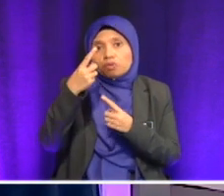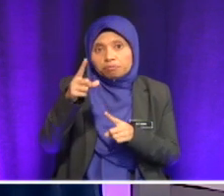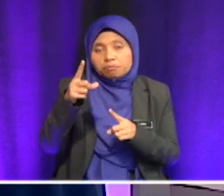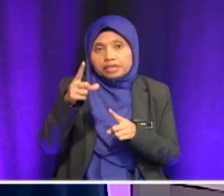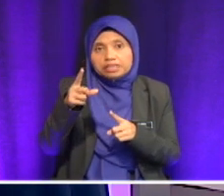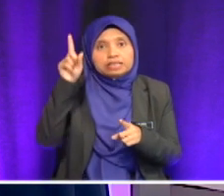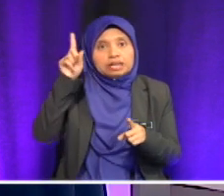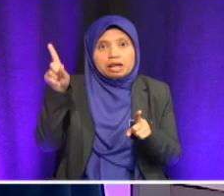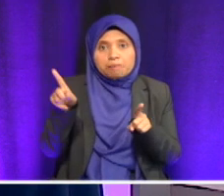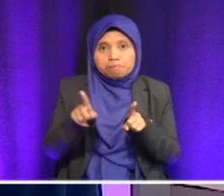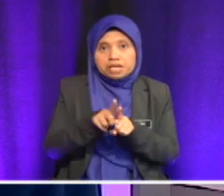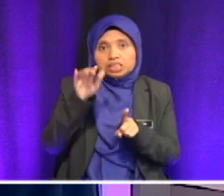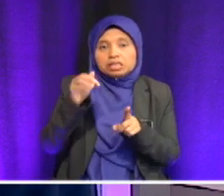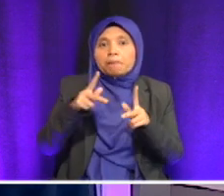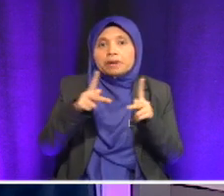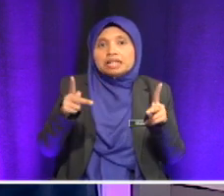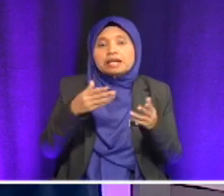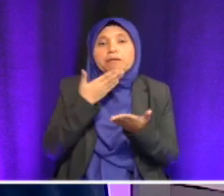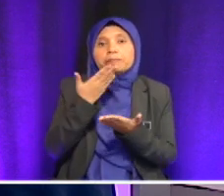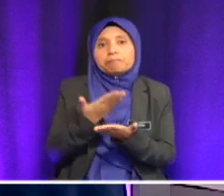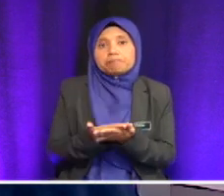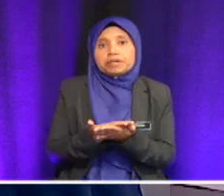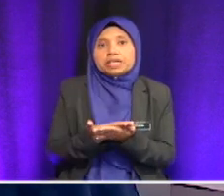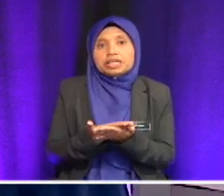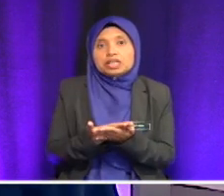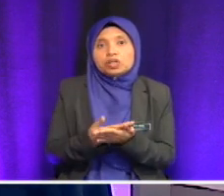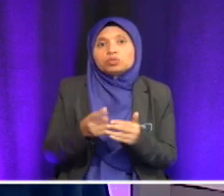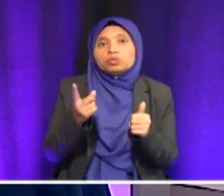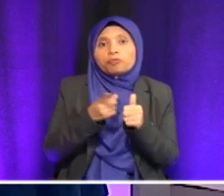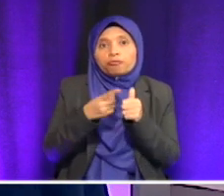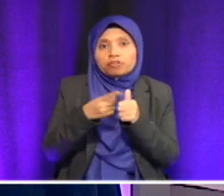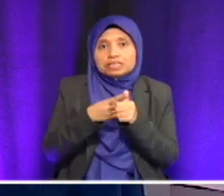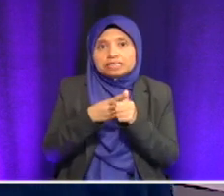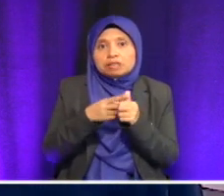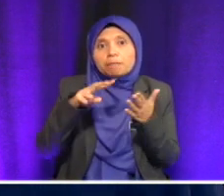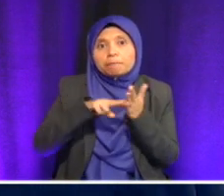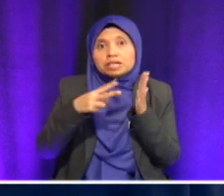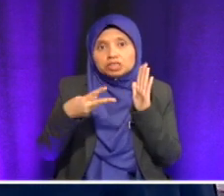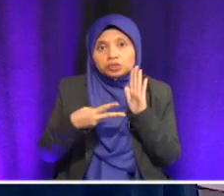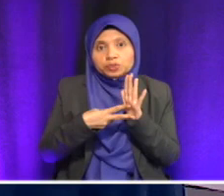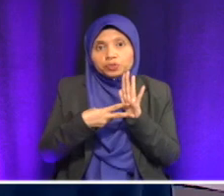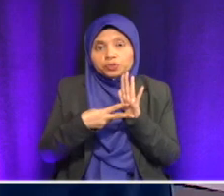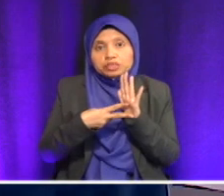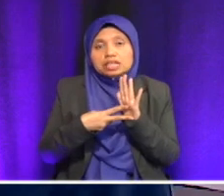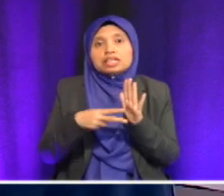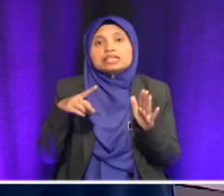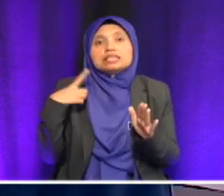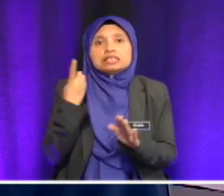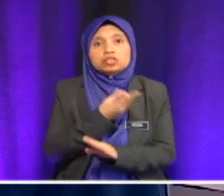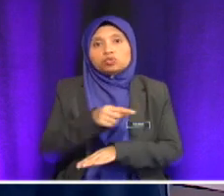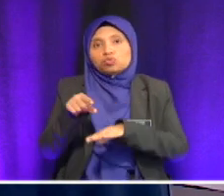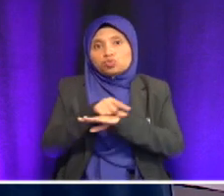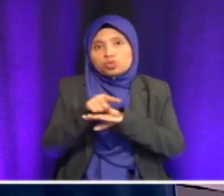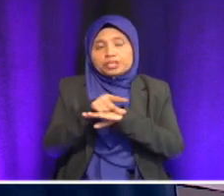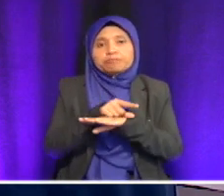the best with the Okay. meaning given. Got it. Alright, so for the first meaning, we have strange or unusual. So who would like